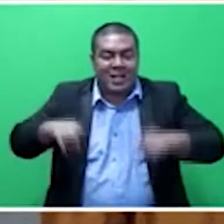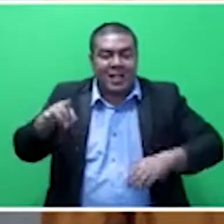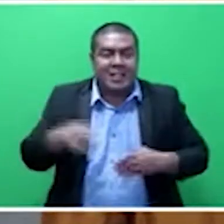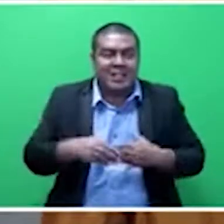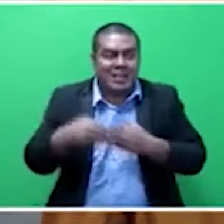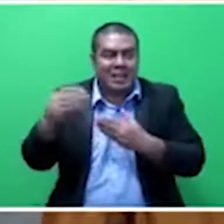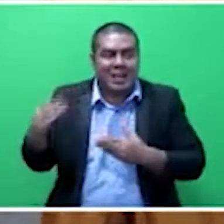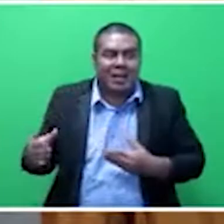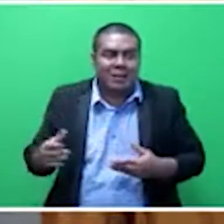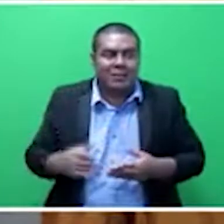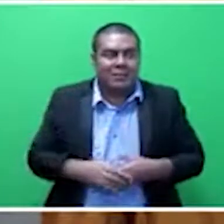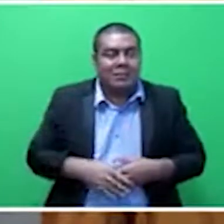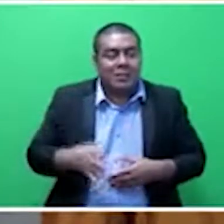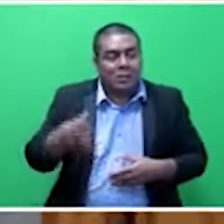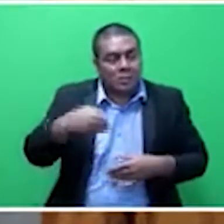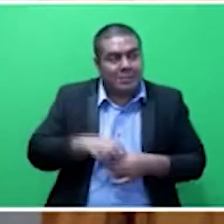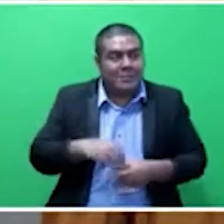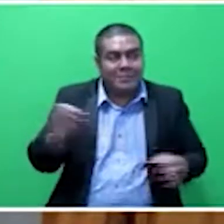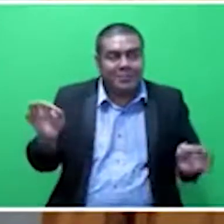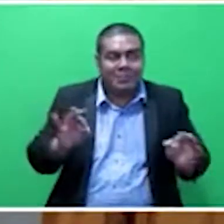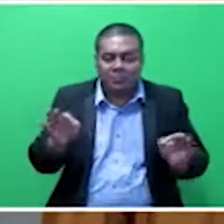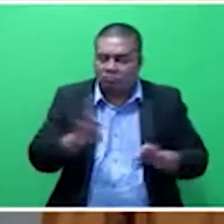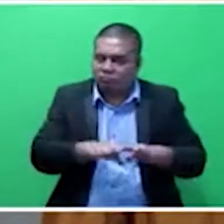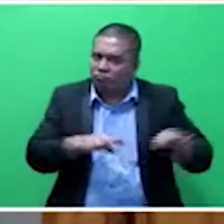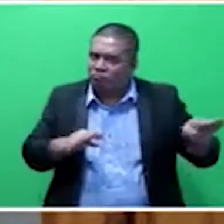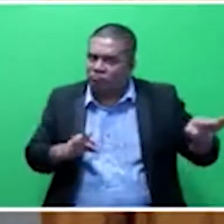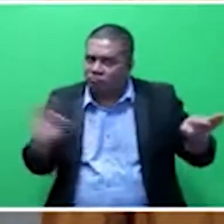everyone, and with him, no one is left behind.